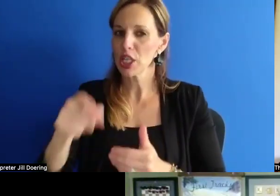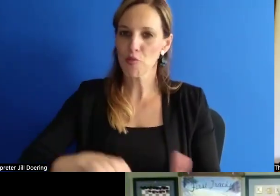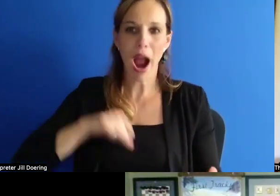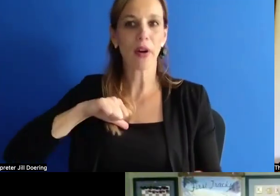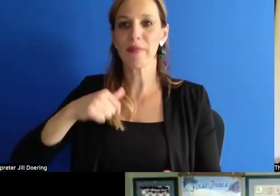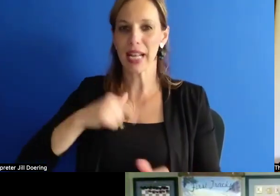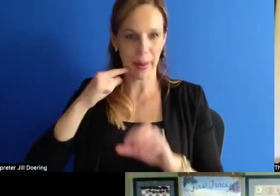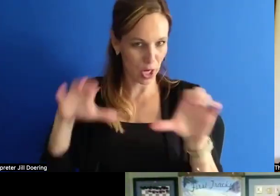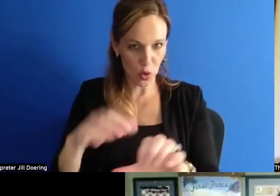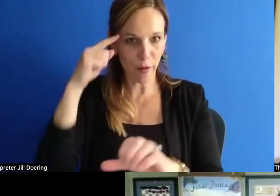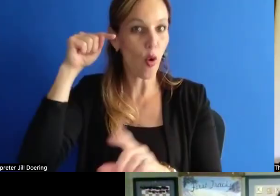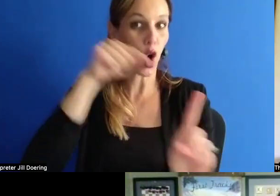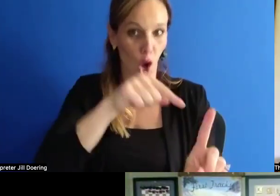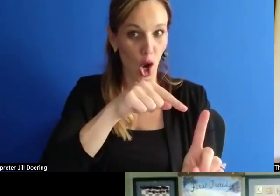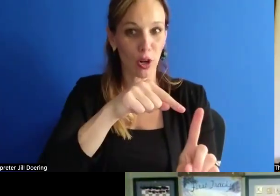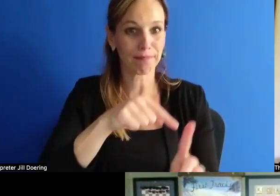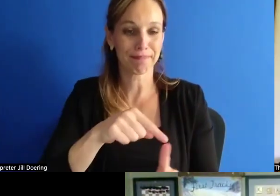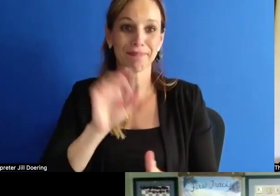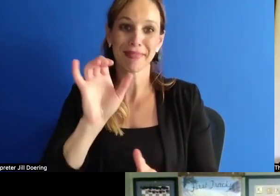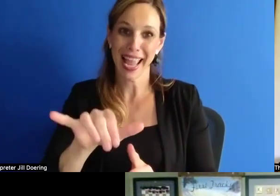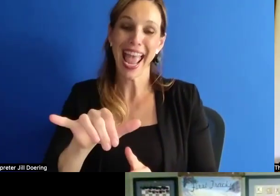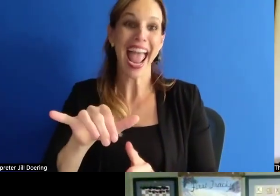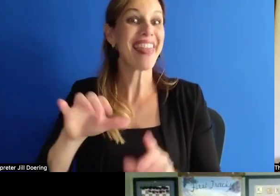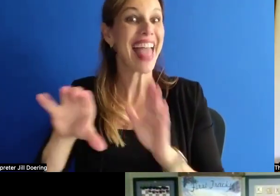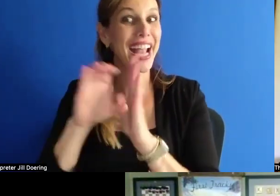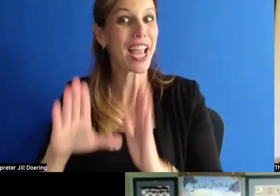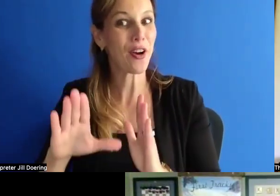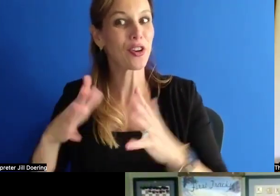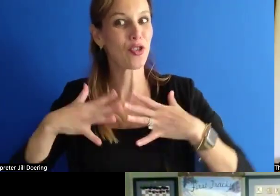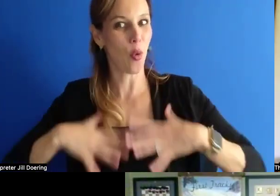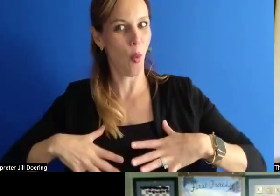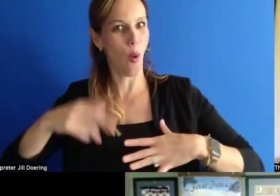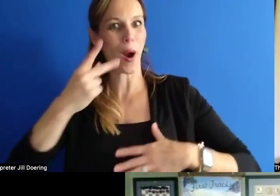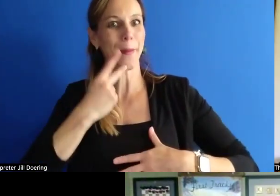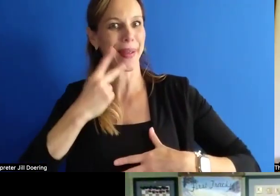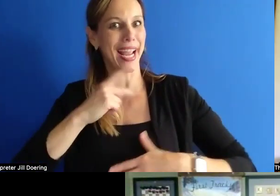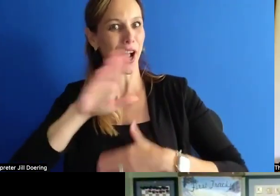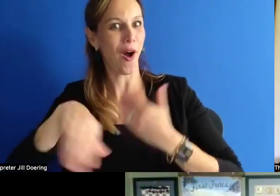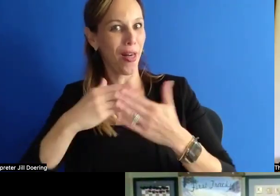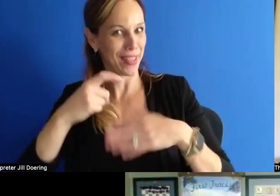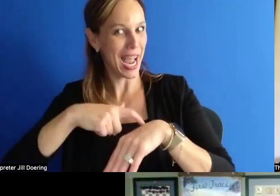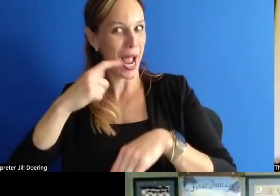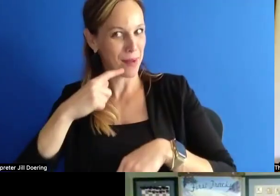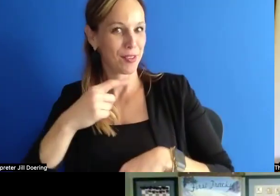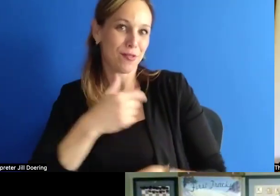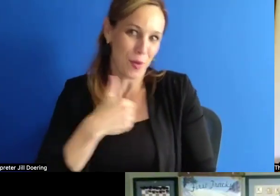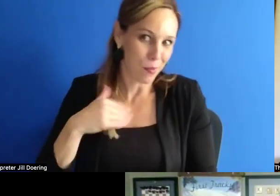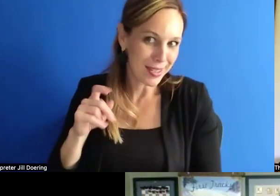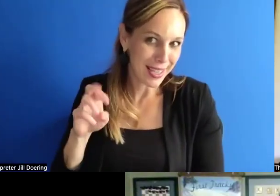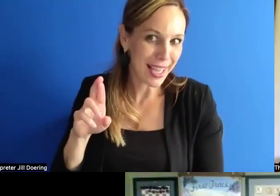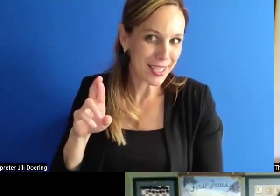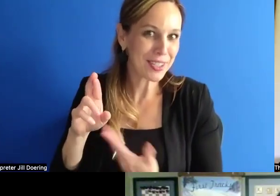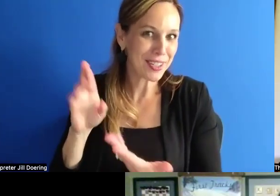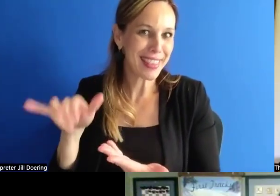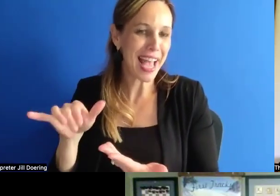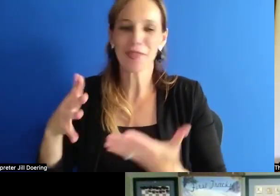I really did. And then the fact that that character wore pink all the time, I kind of carried that on through a few events that I went to afterwards, and